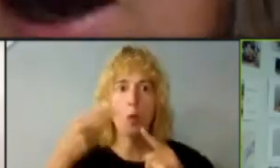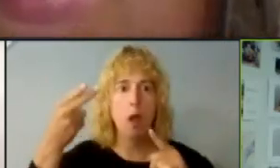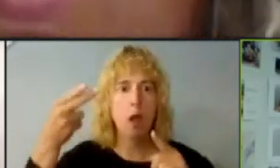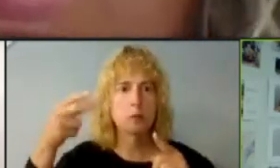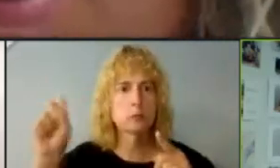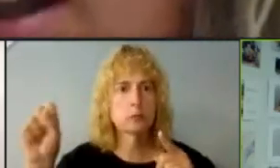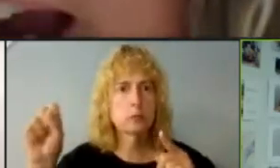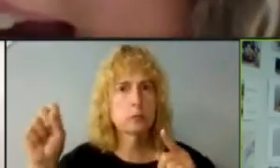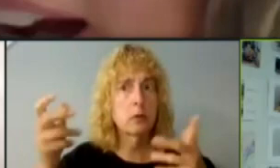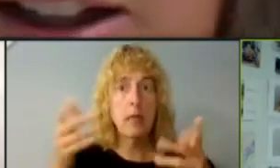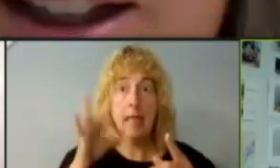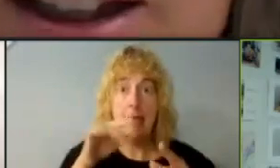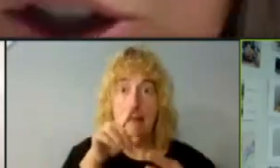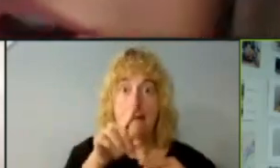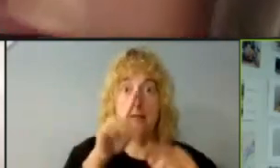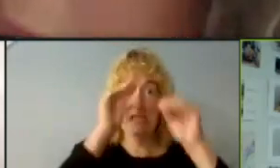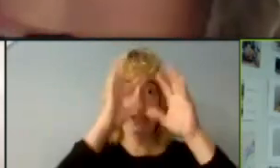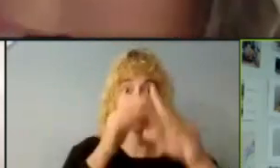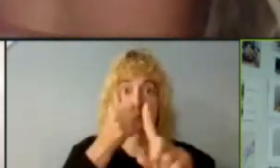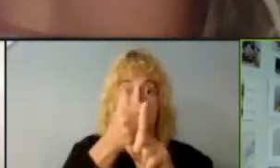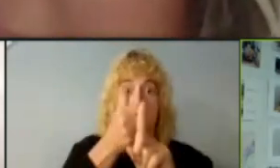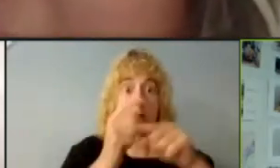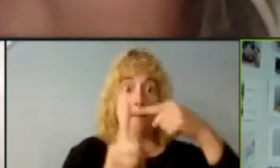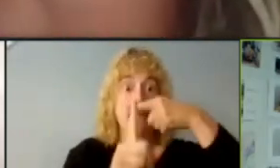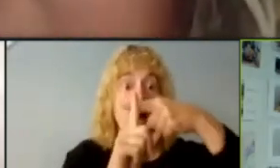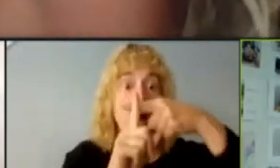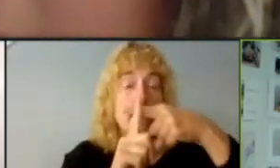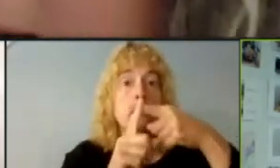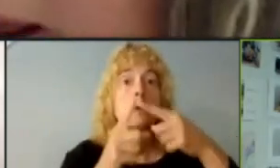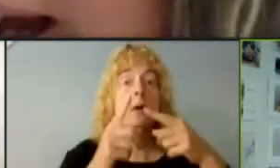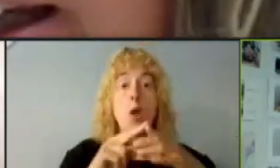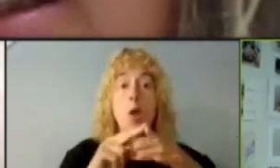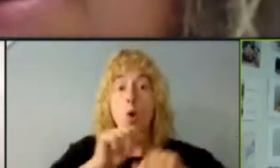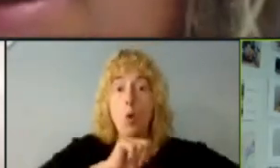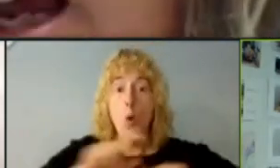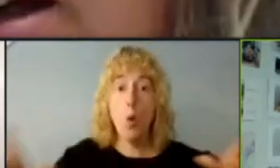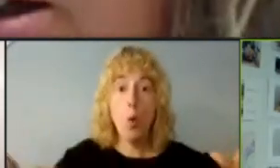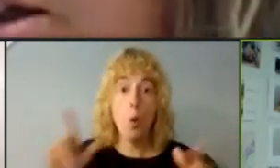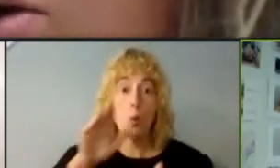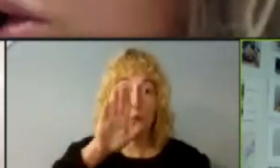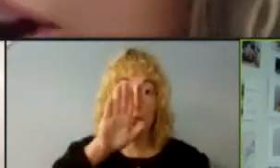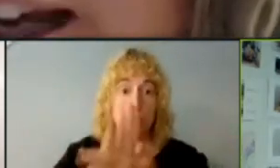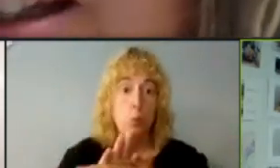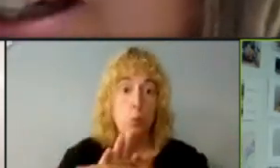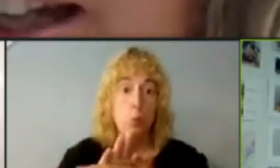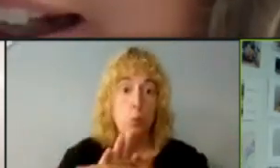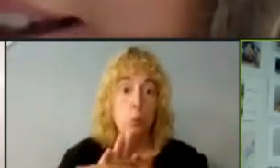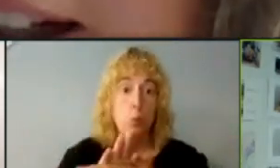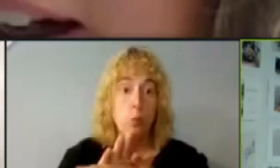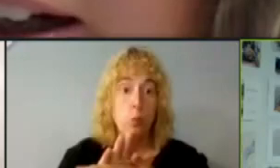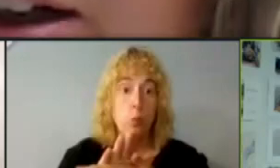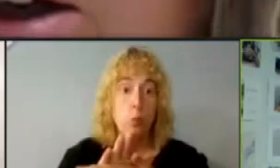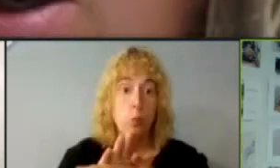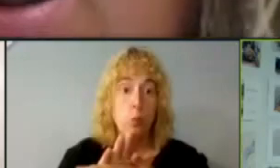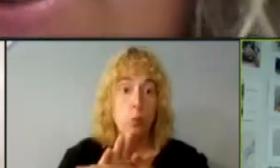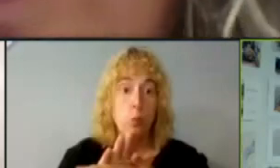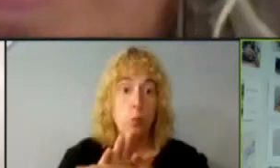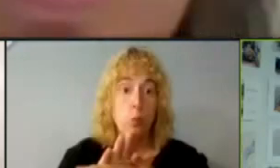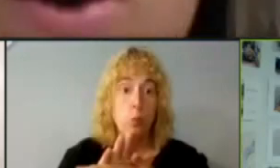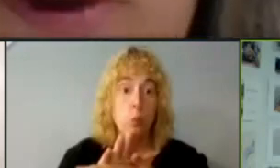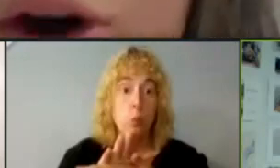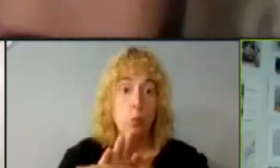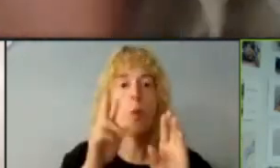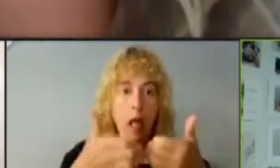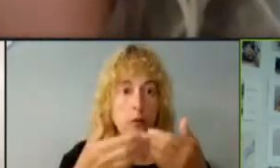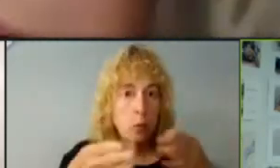shut down? Does the class, is it just one class that gets, does the whole class get tested and